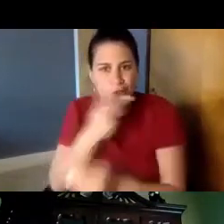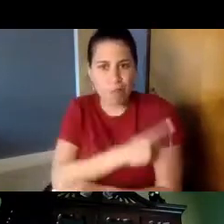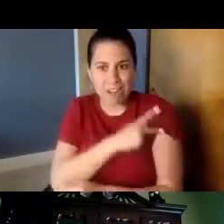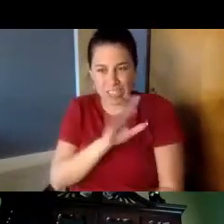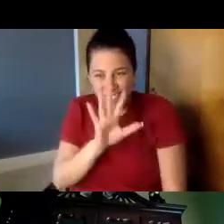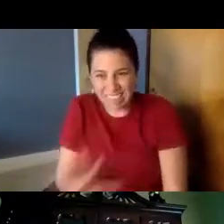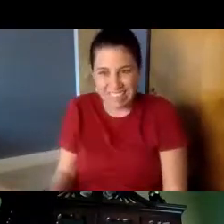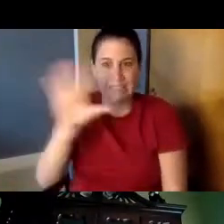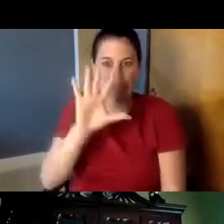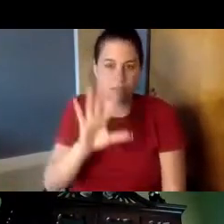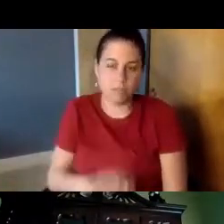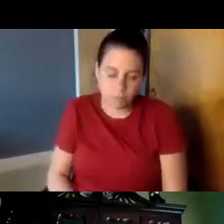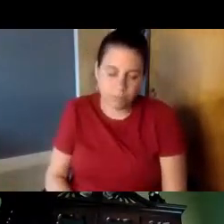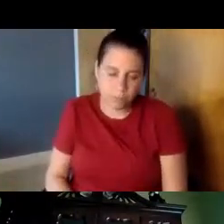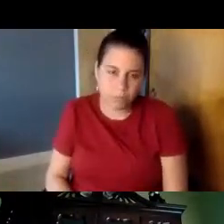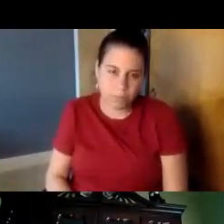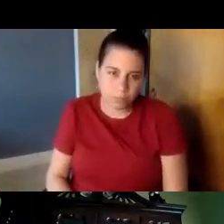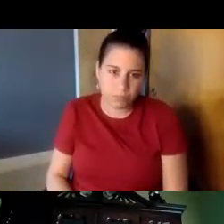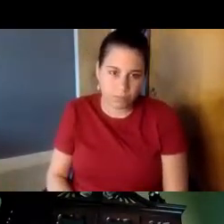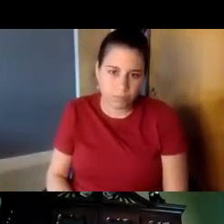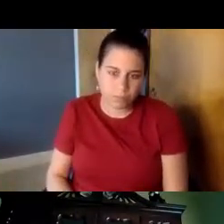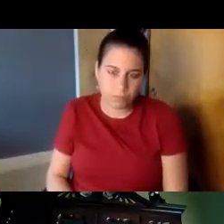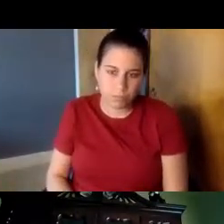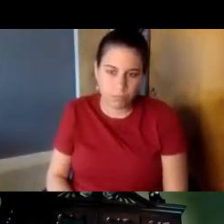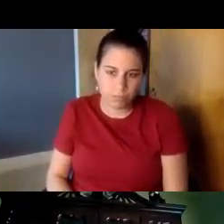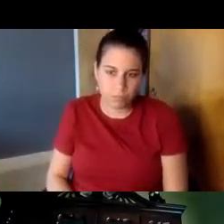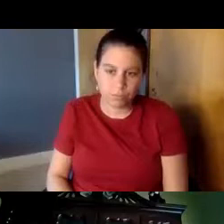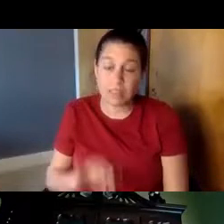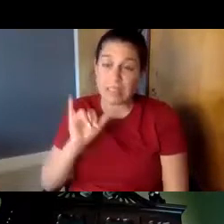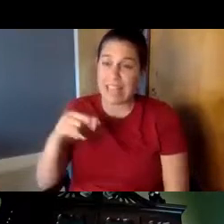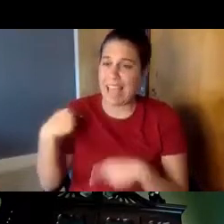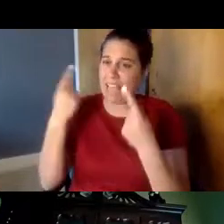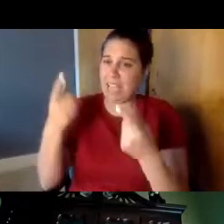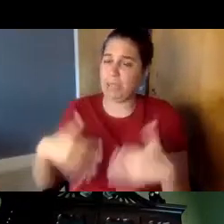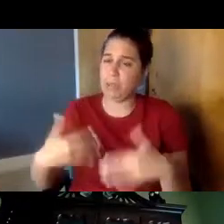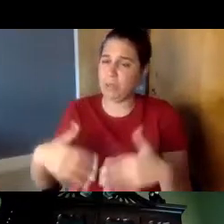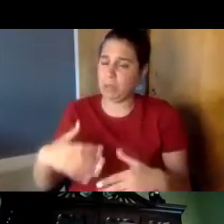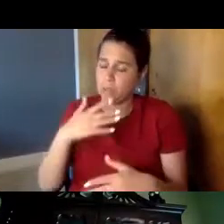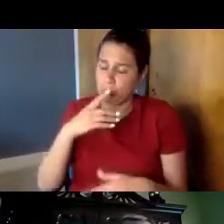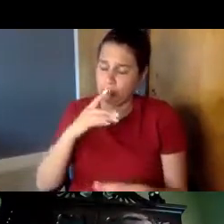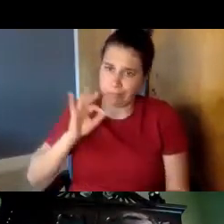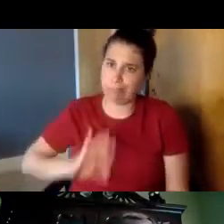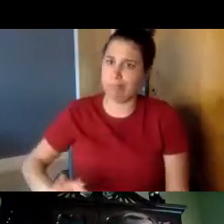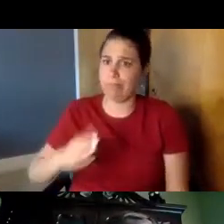communities across this whole 27 county region. That's been a great, really productive partnership.